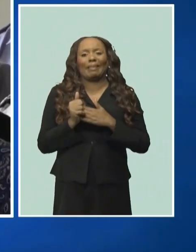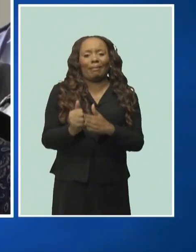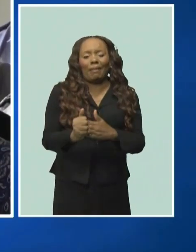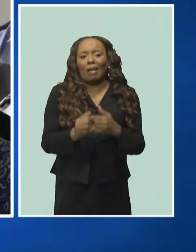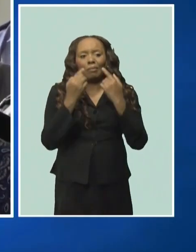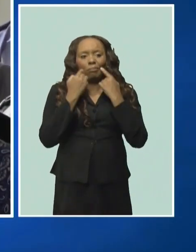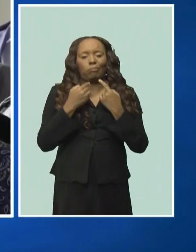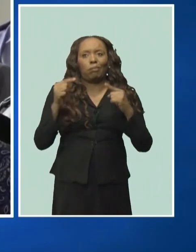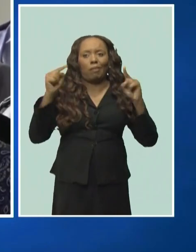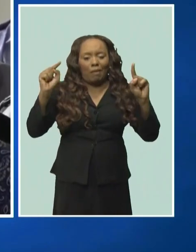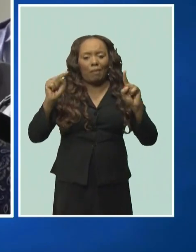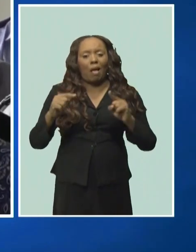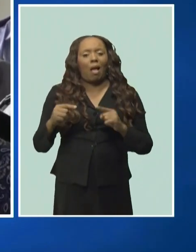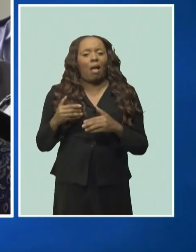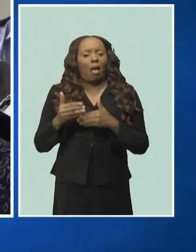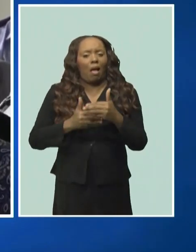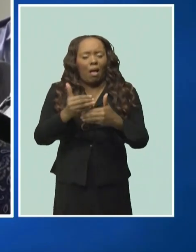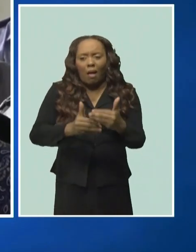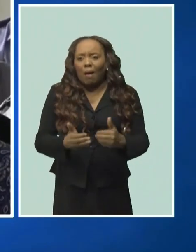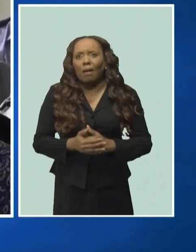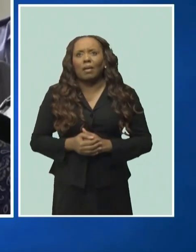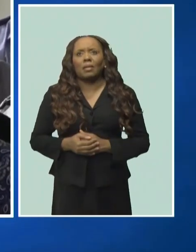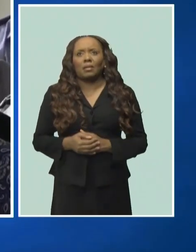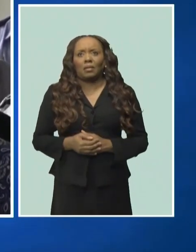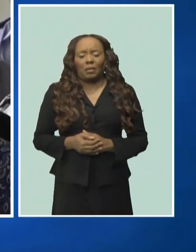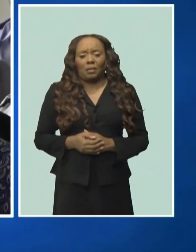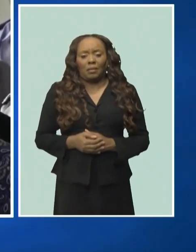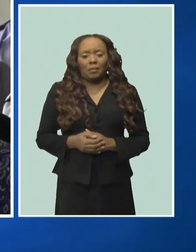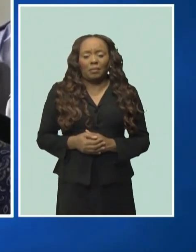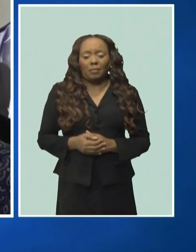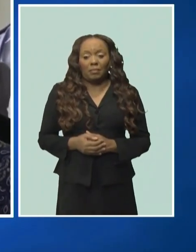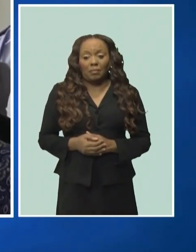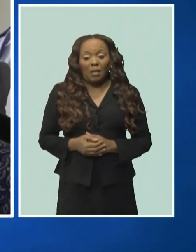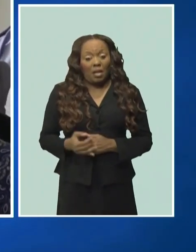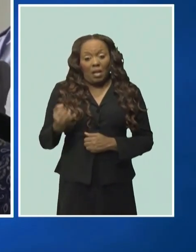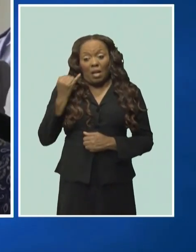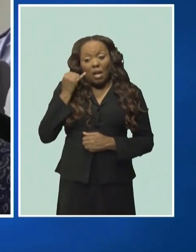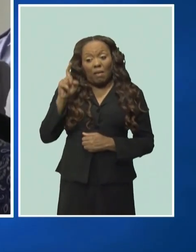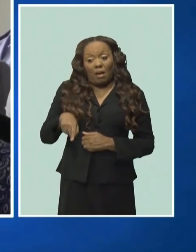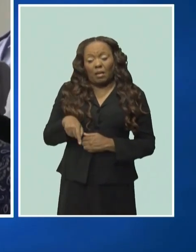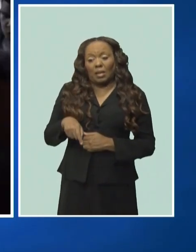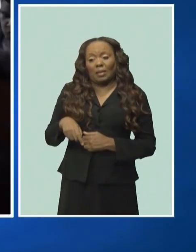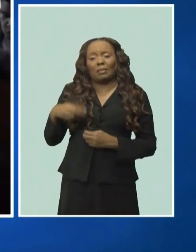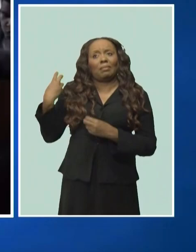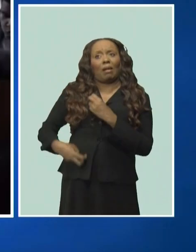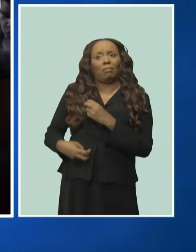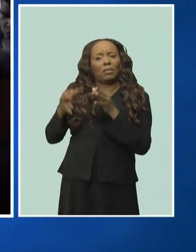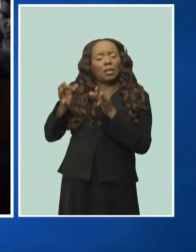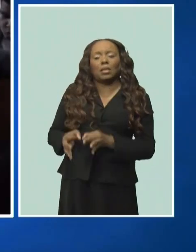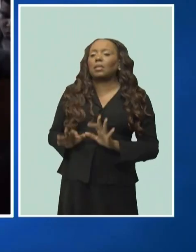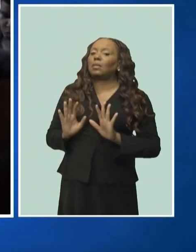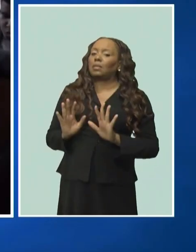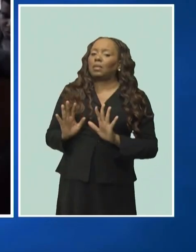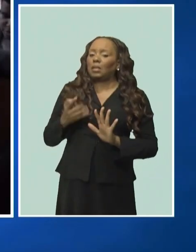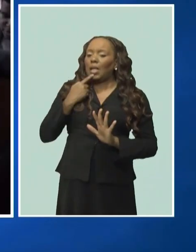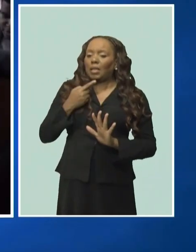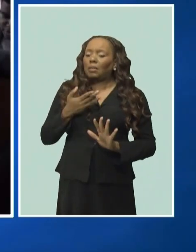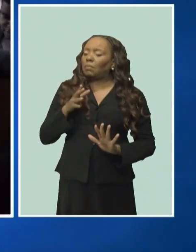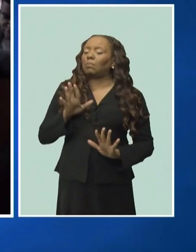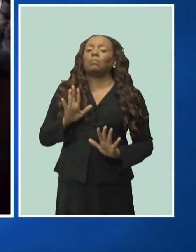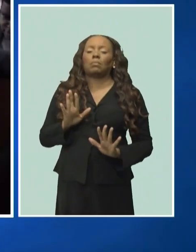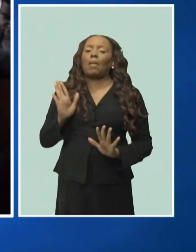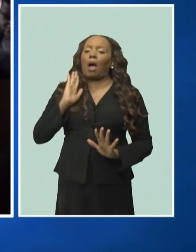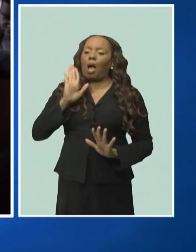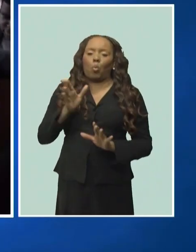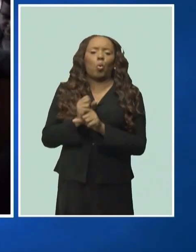successfully. He was never one to shy away from making tough decisions when sensitive matters had to be dealt with.